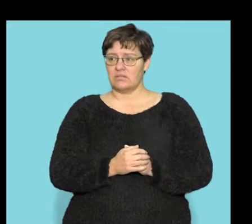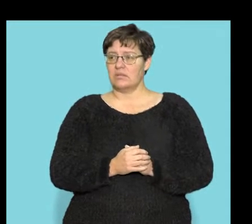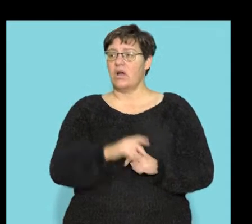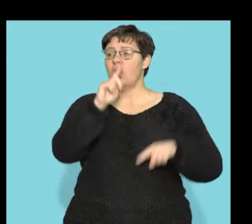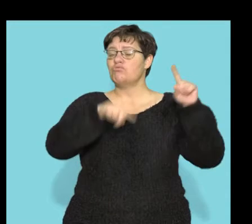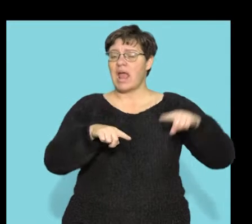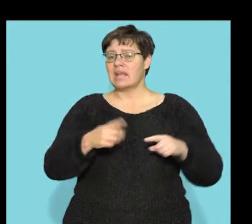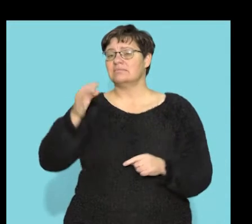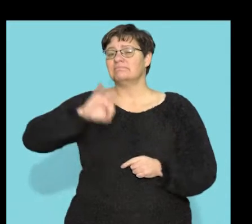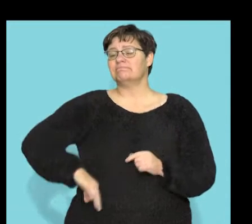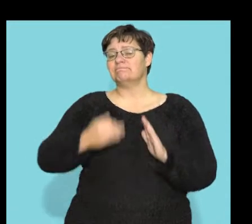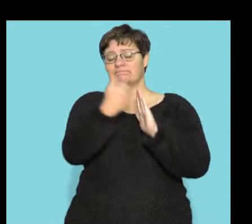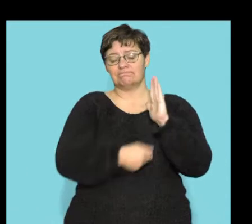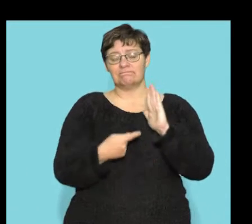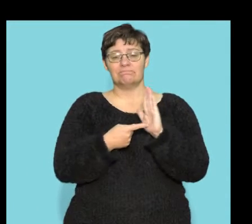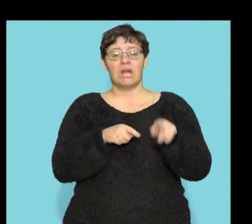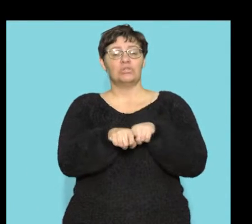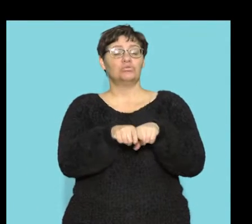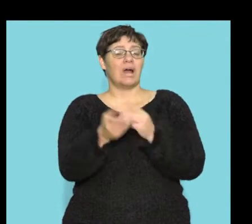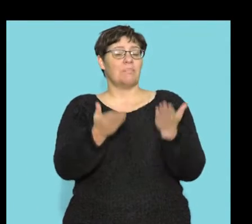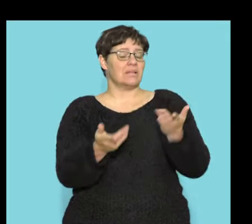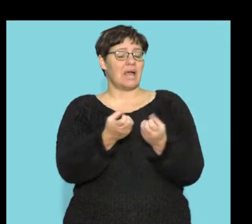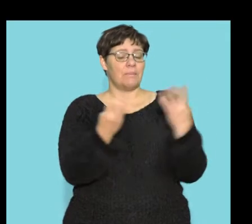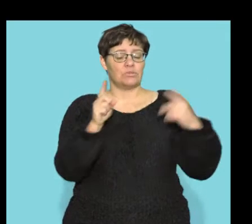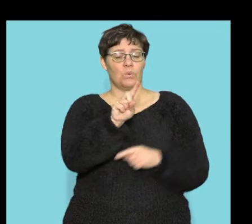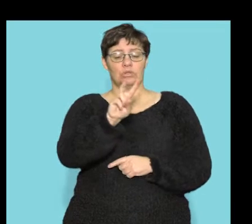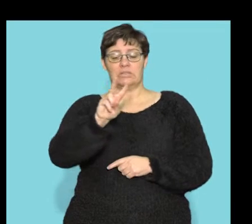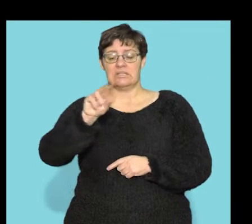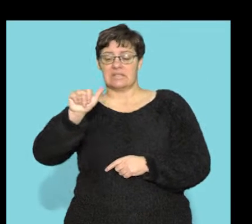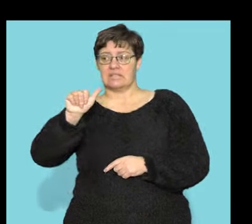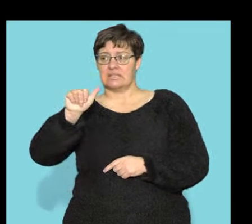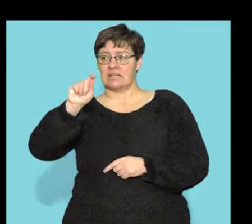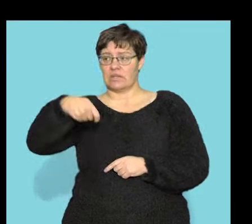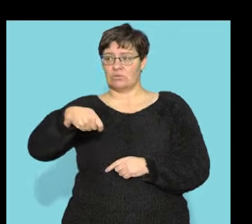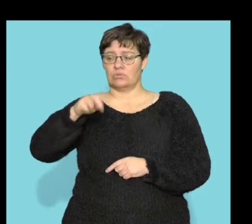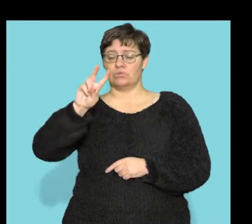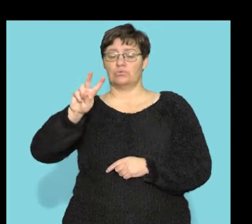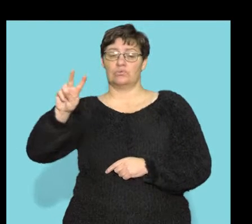rent income figure that's given to you in your trial balance is